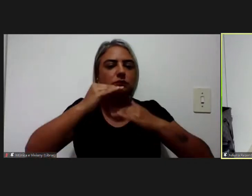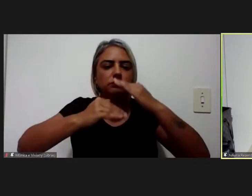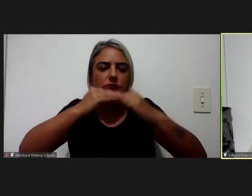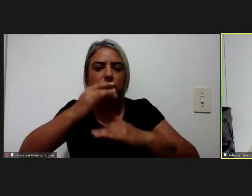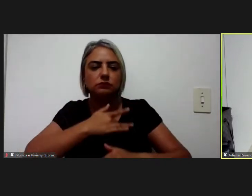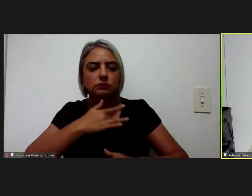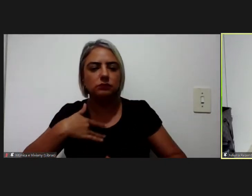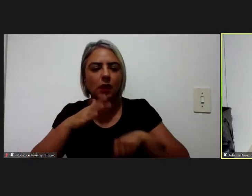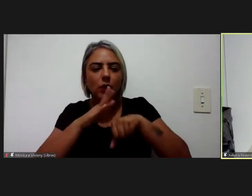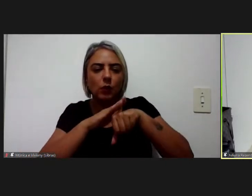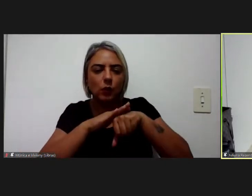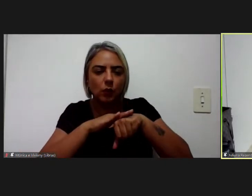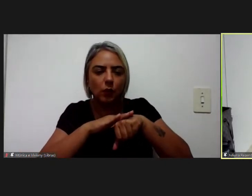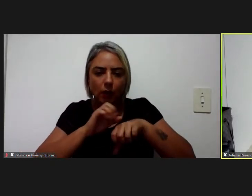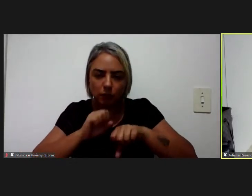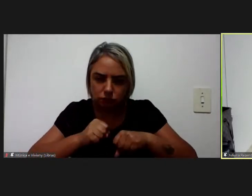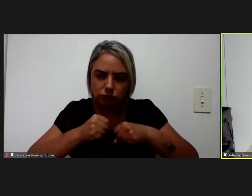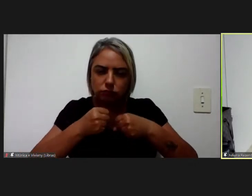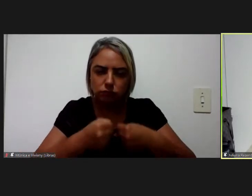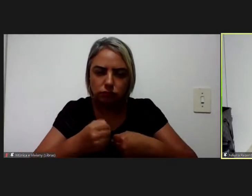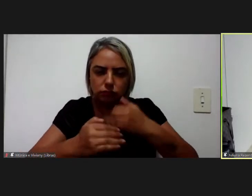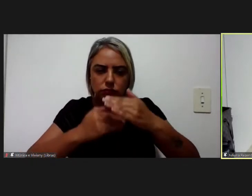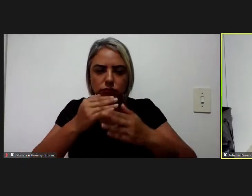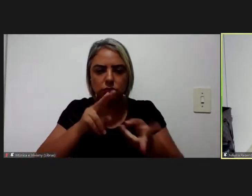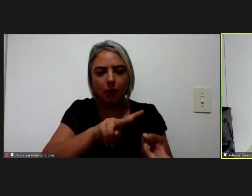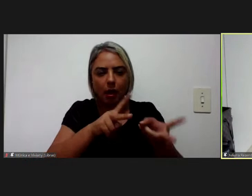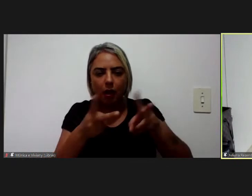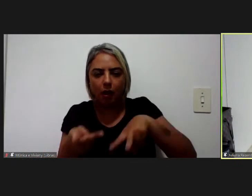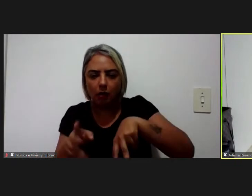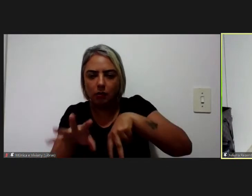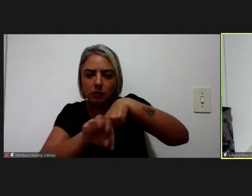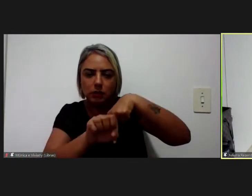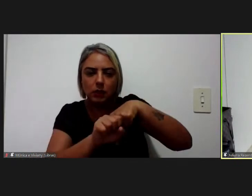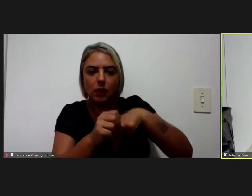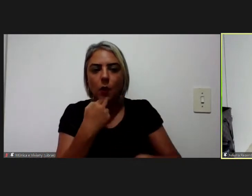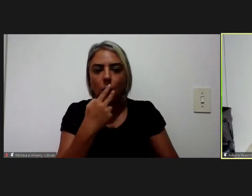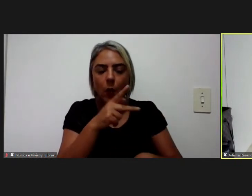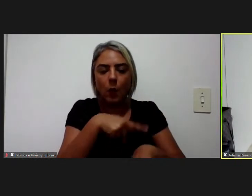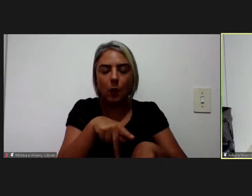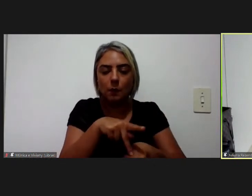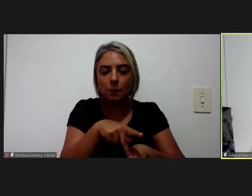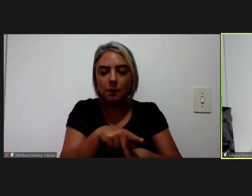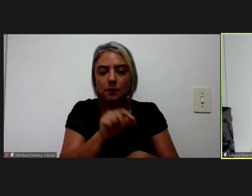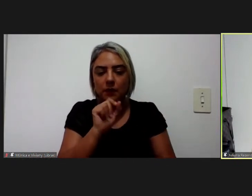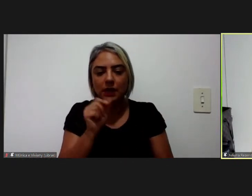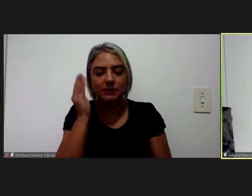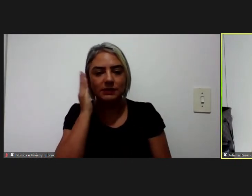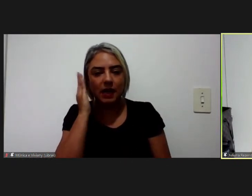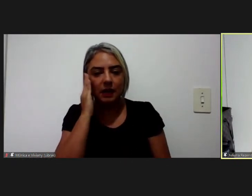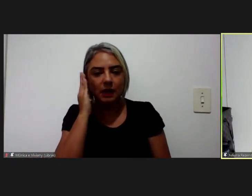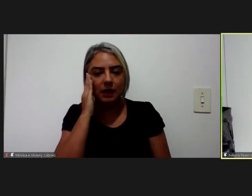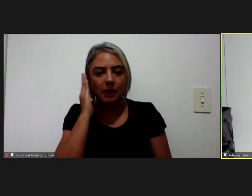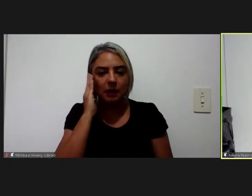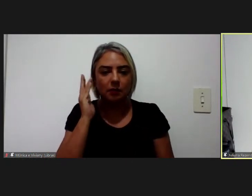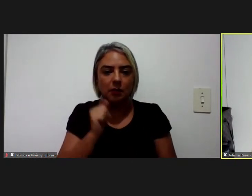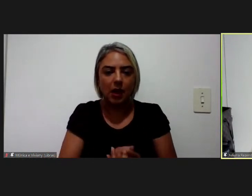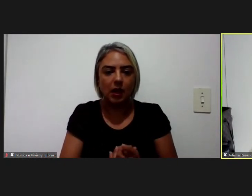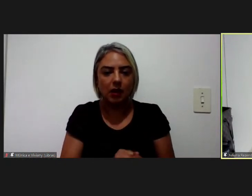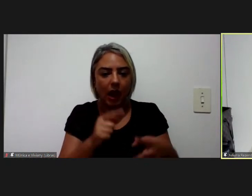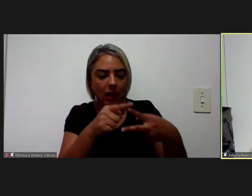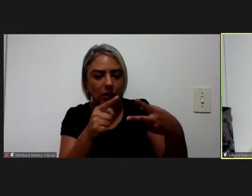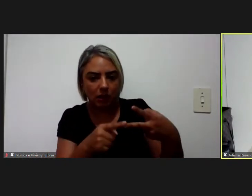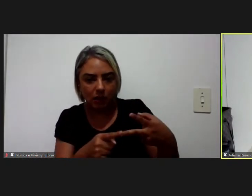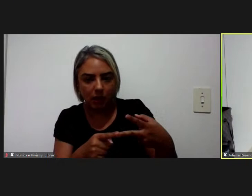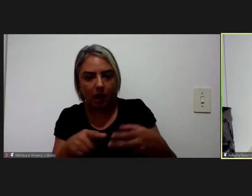e different doença countries. e o The dynamism intensificadamente of health transição disease process and the epidemiológica e intense nutricional dos process of países. Considerando o epidemiological and impacto nutrition de transition doenças of pelo the qual